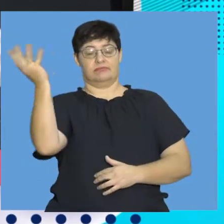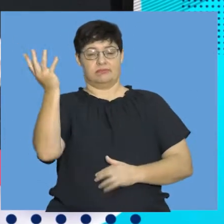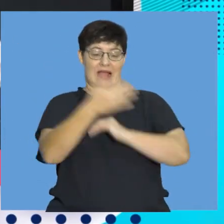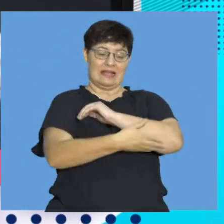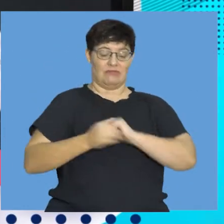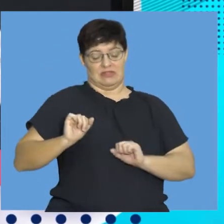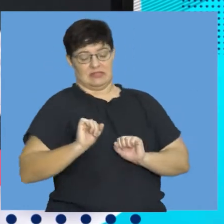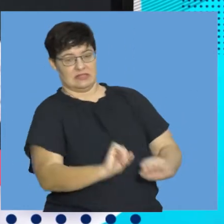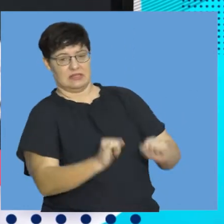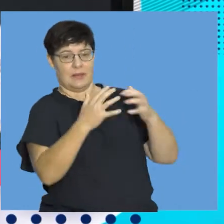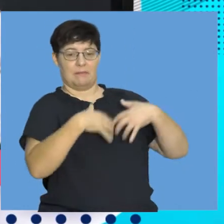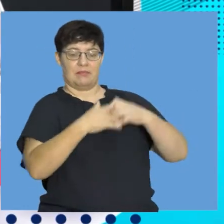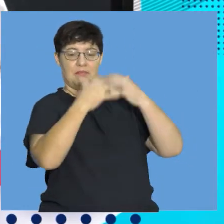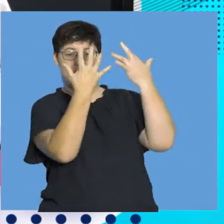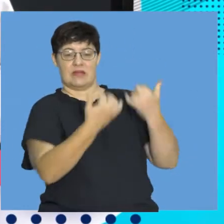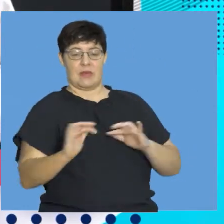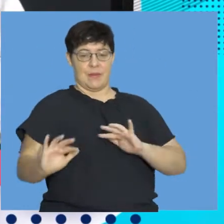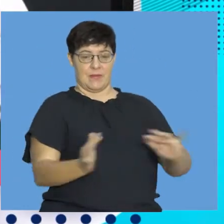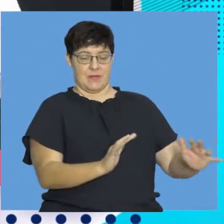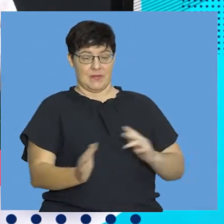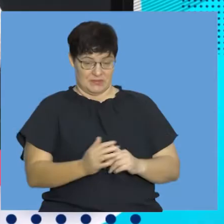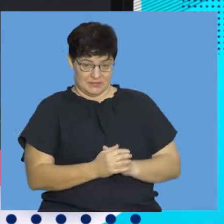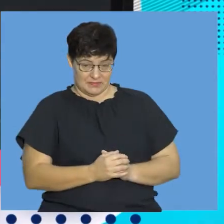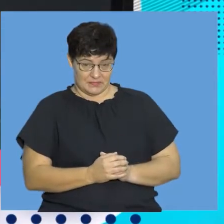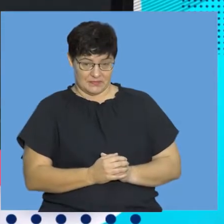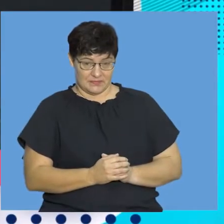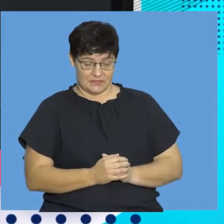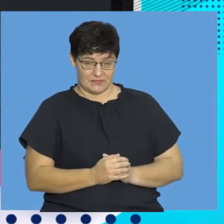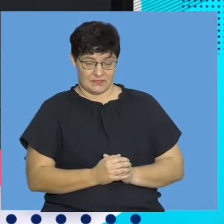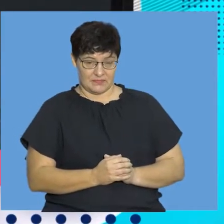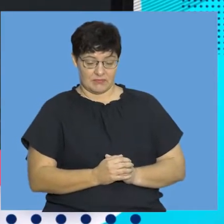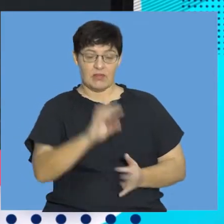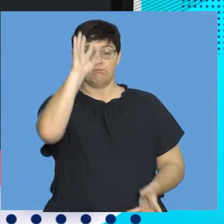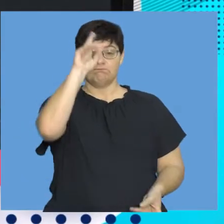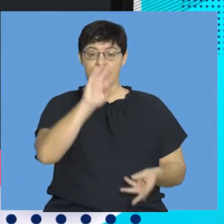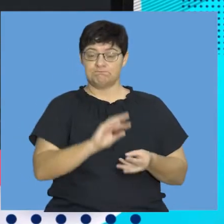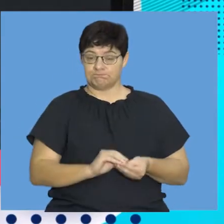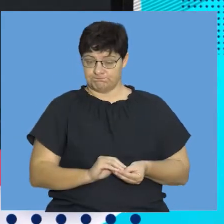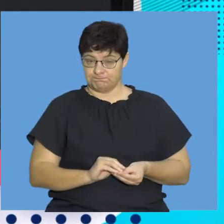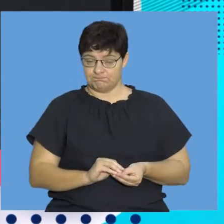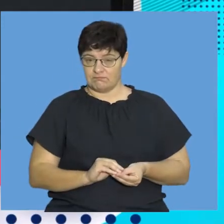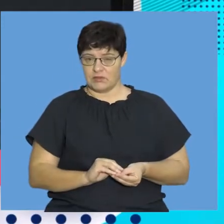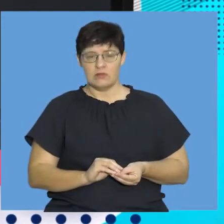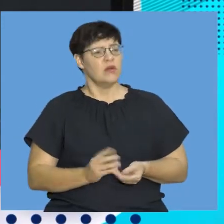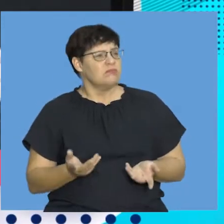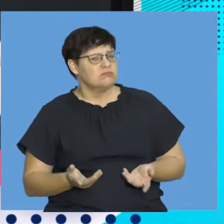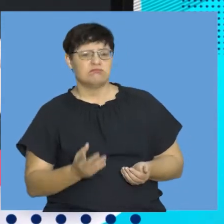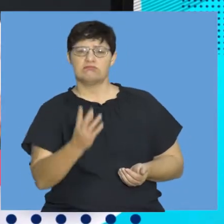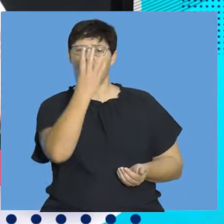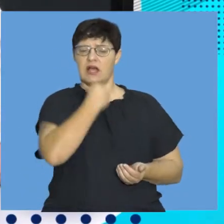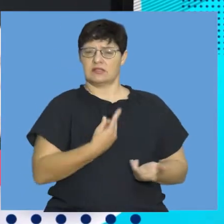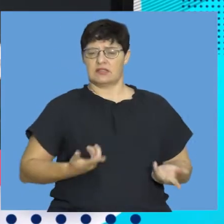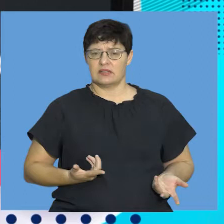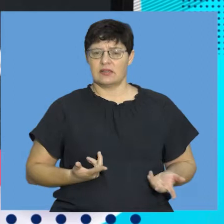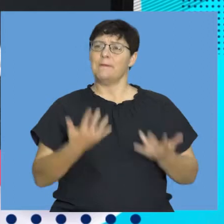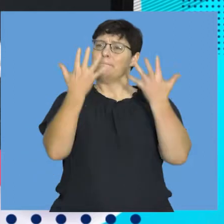to draw up a budget. So if we have to summarize now, and we have to ask ourselves, what is